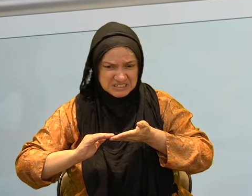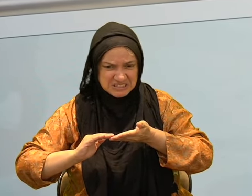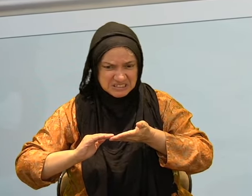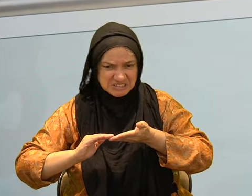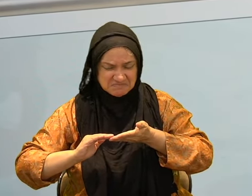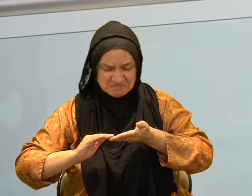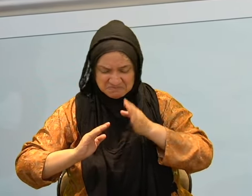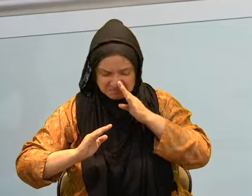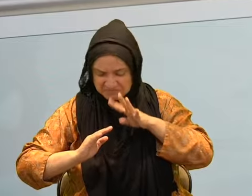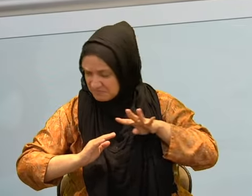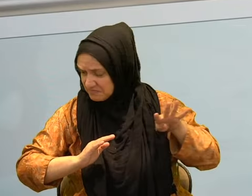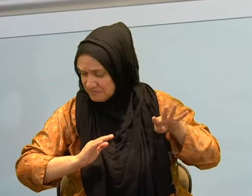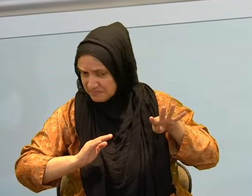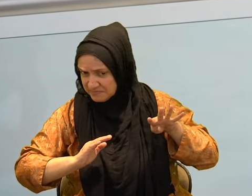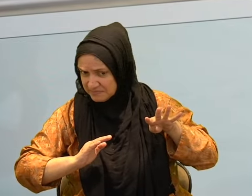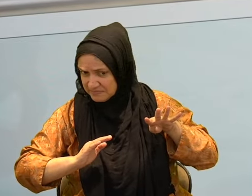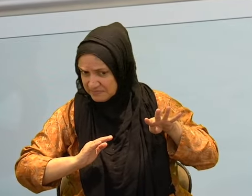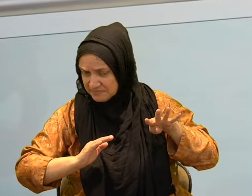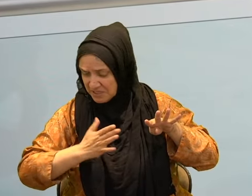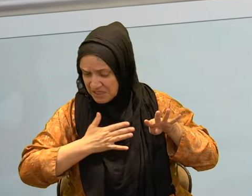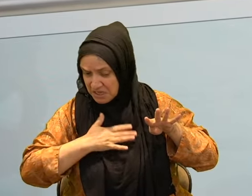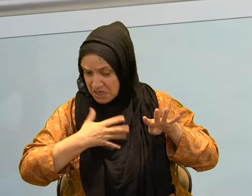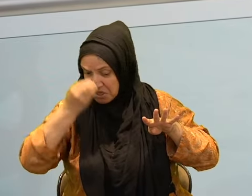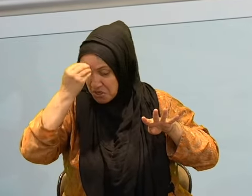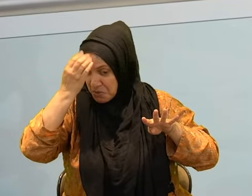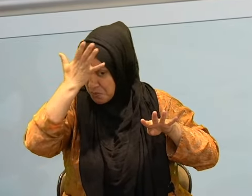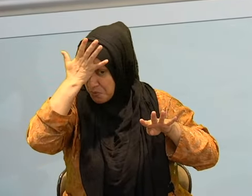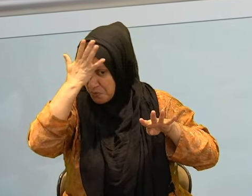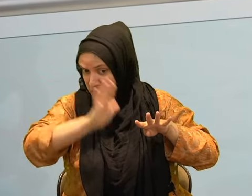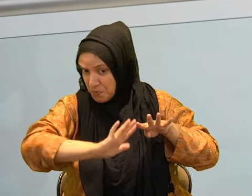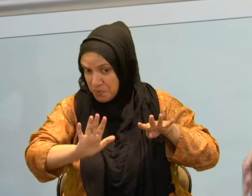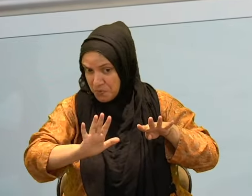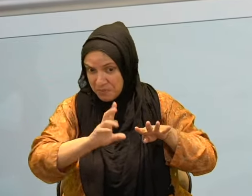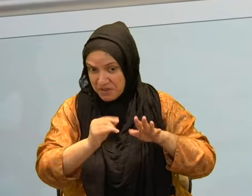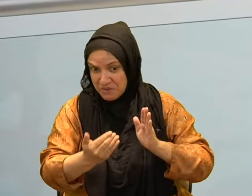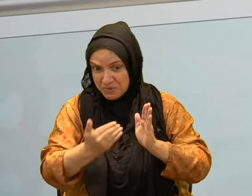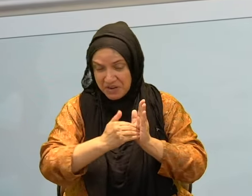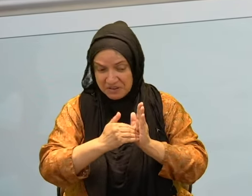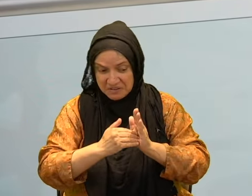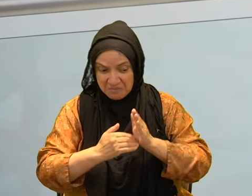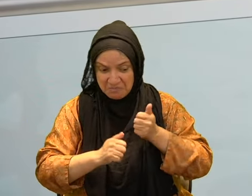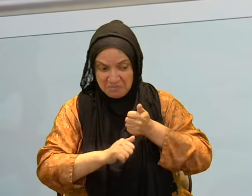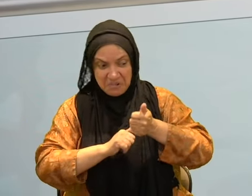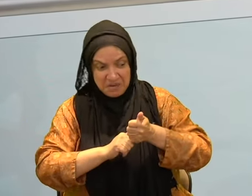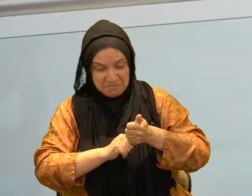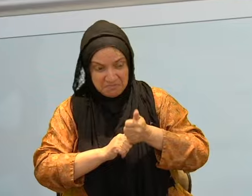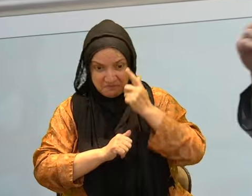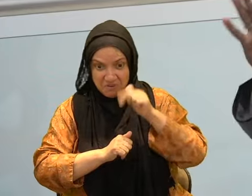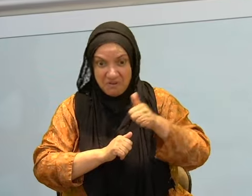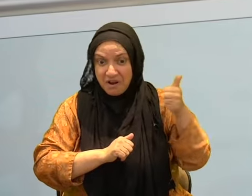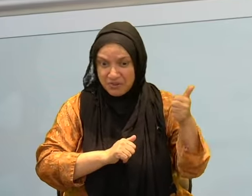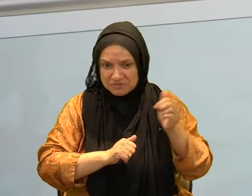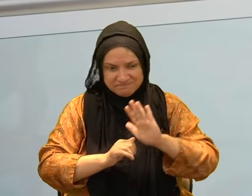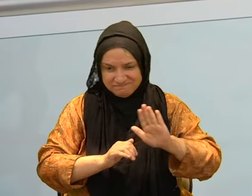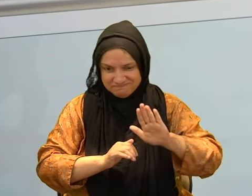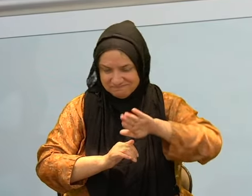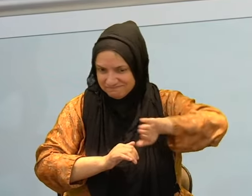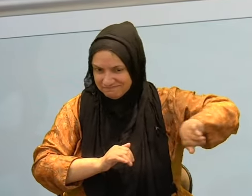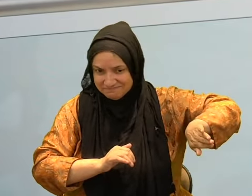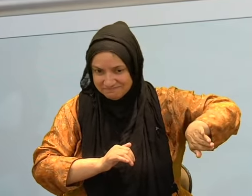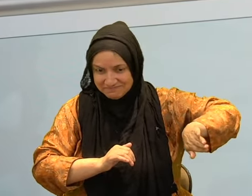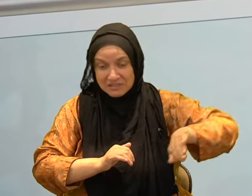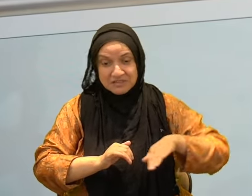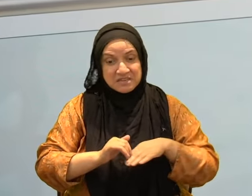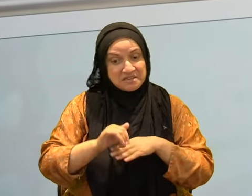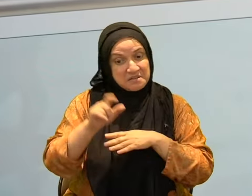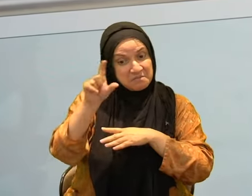That person did this, said this to me, did this to me. The masjid was unwelcoming. The people were judgmental.